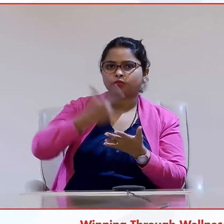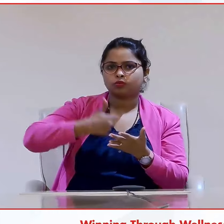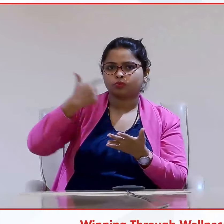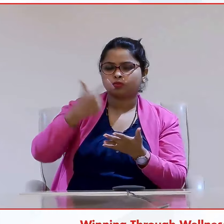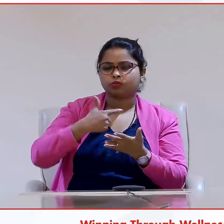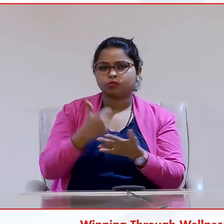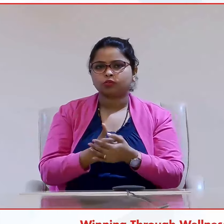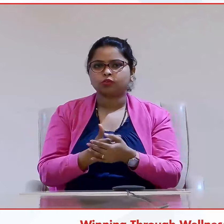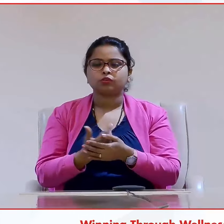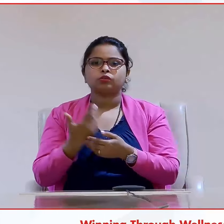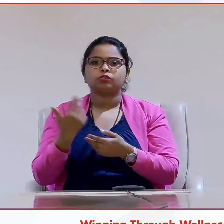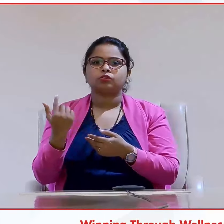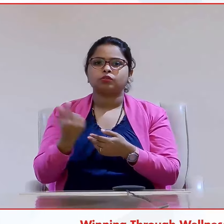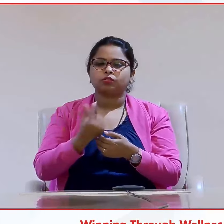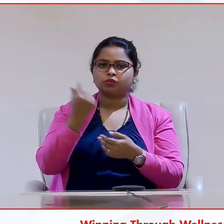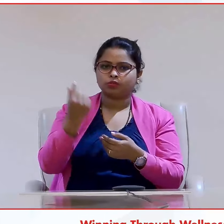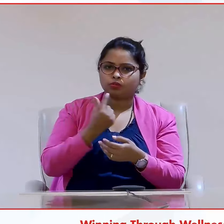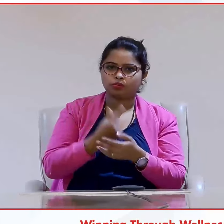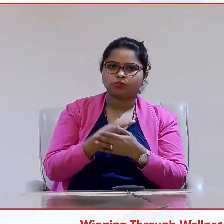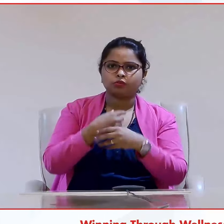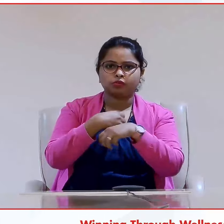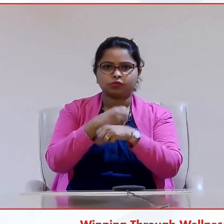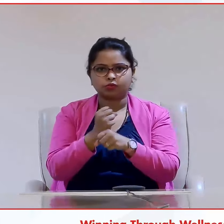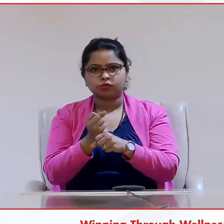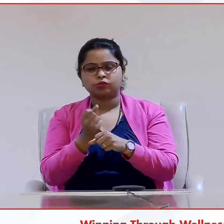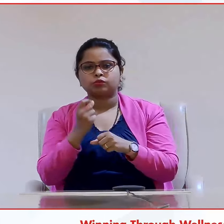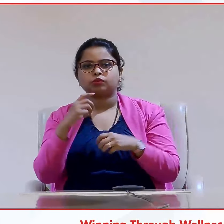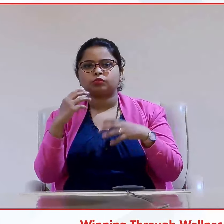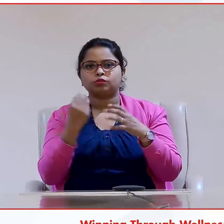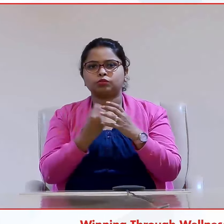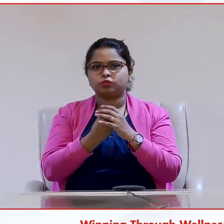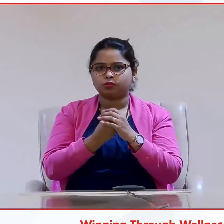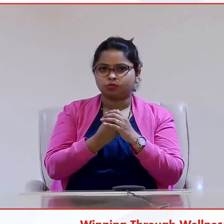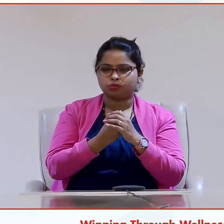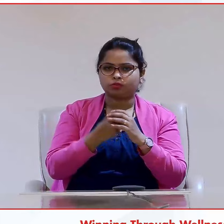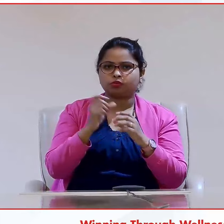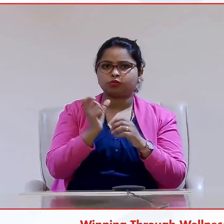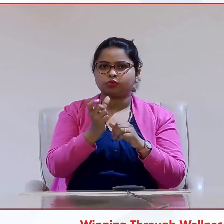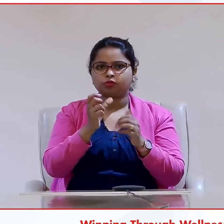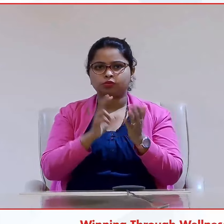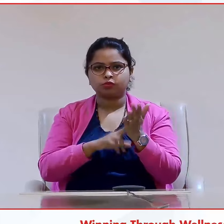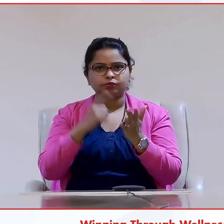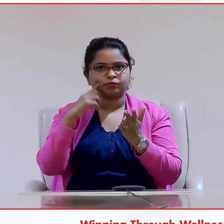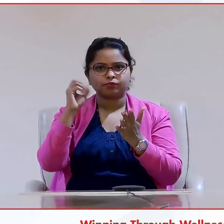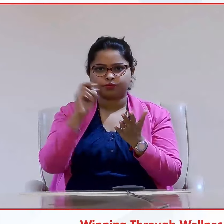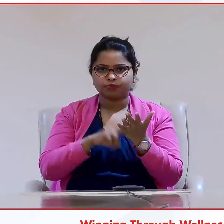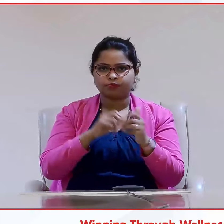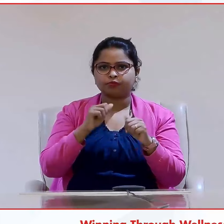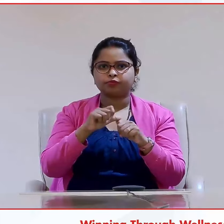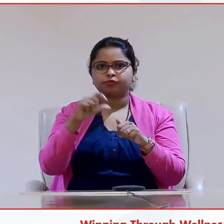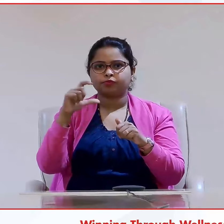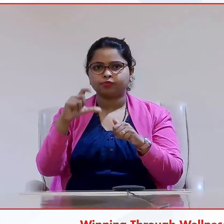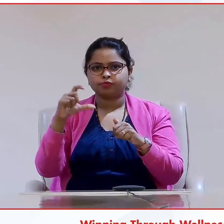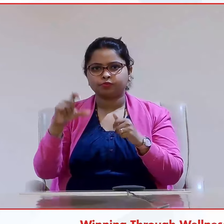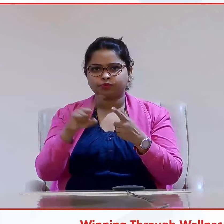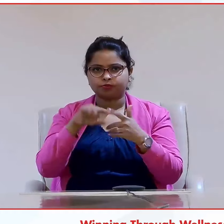very instrumental in creating something called the Union Access, through which technology solutions are being